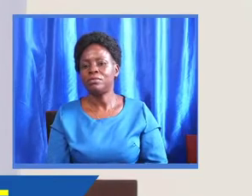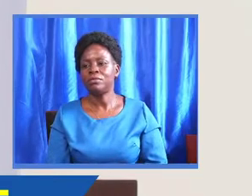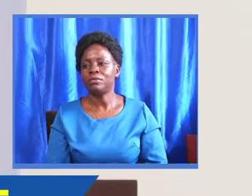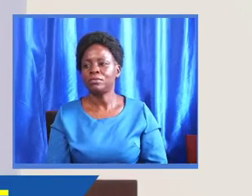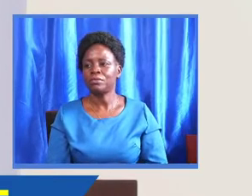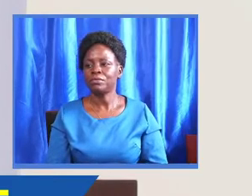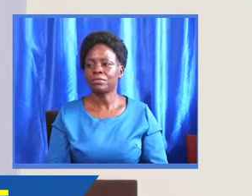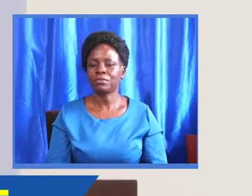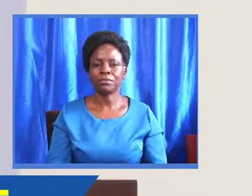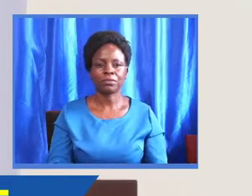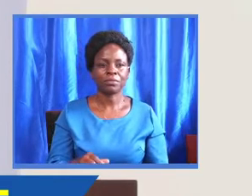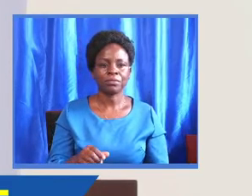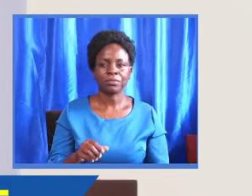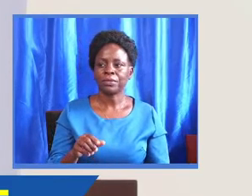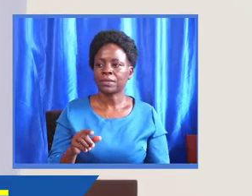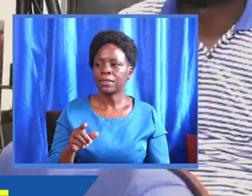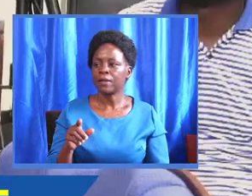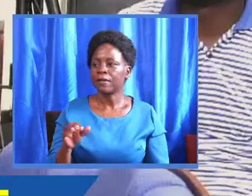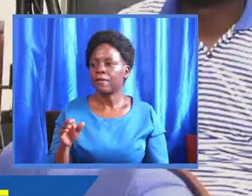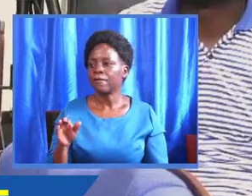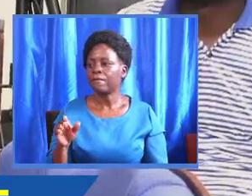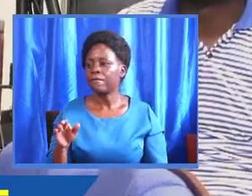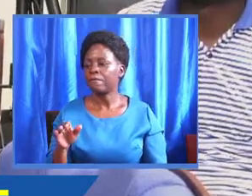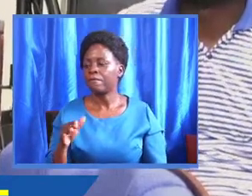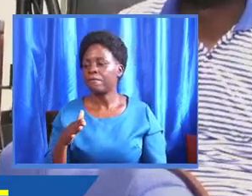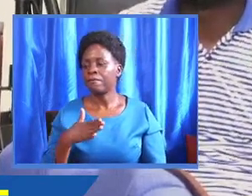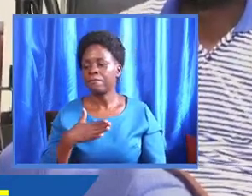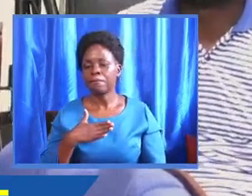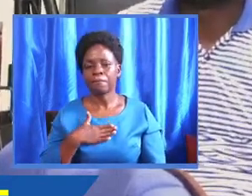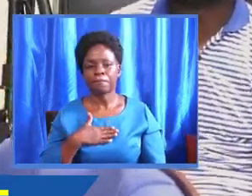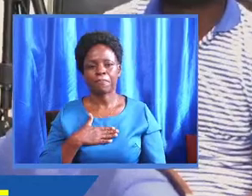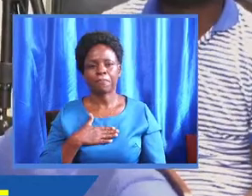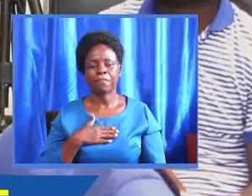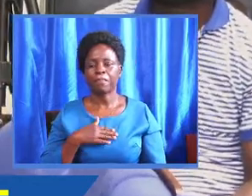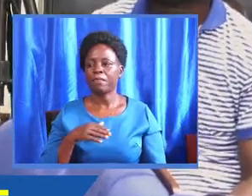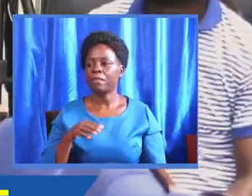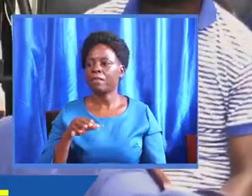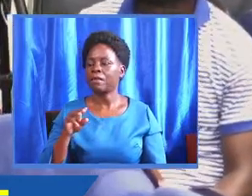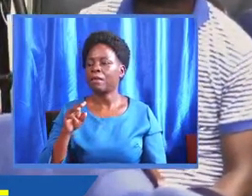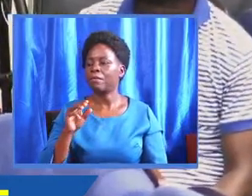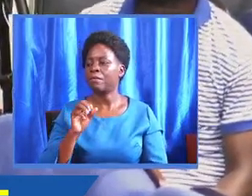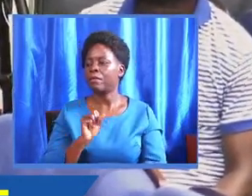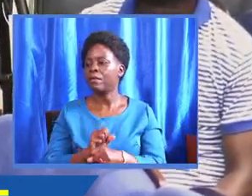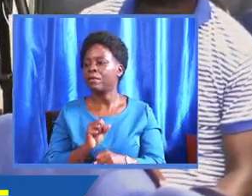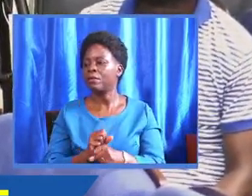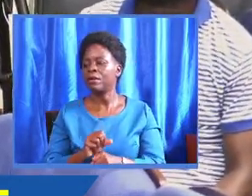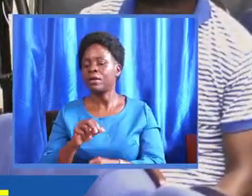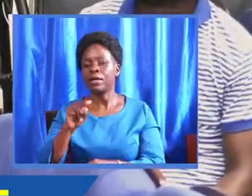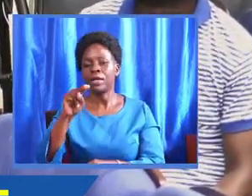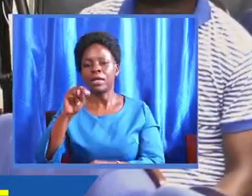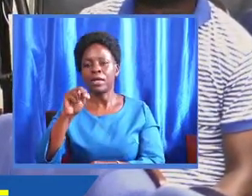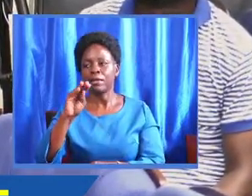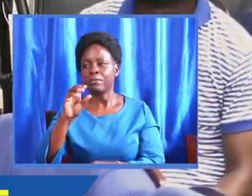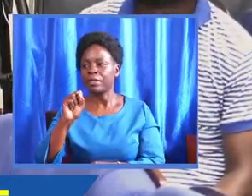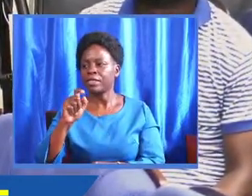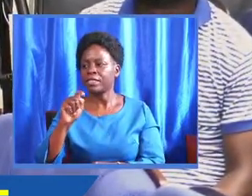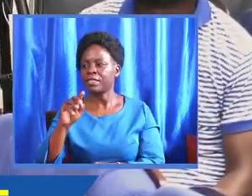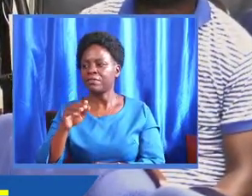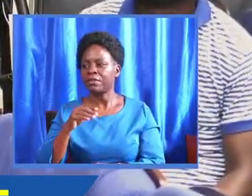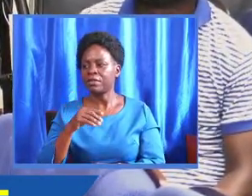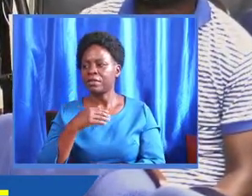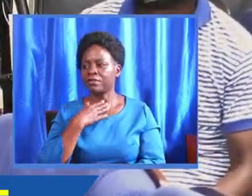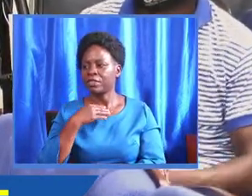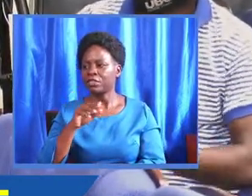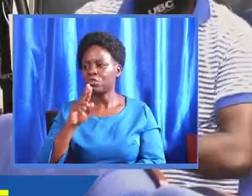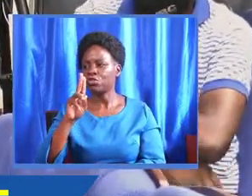Apologies, I just forgot it was a Friday. My name is Hakim Wampamba. I work with NBS Television. First, to